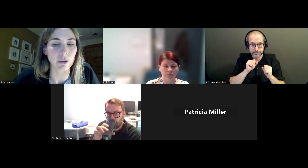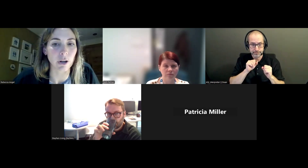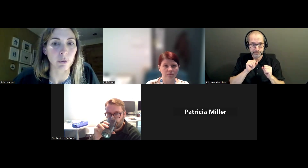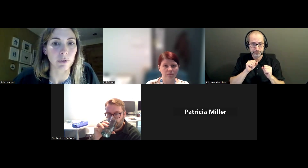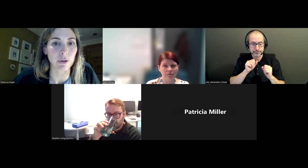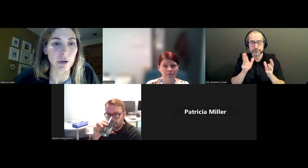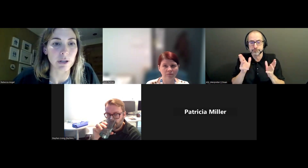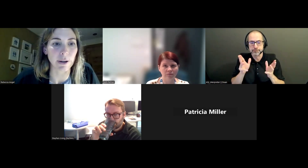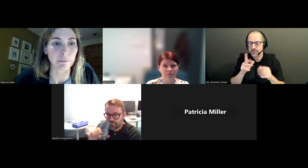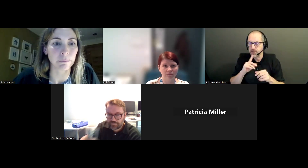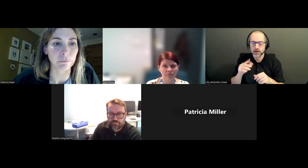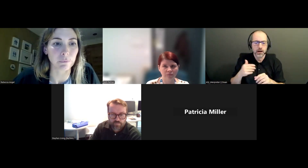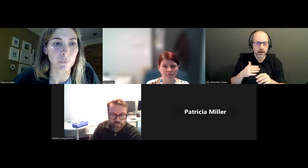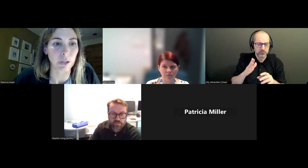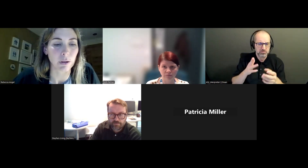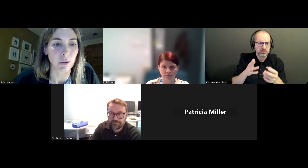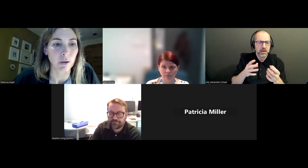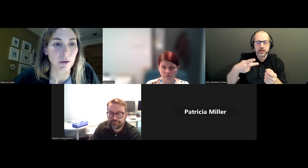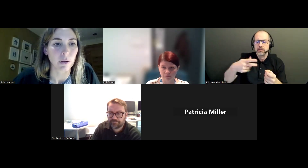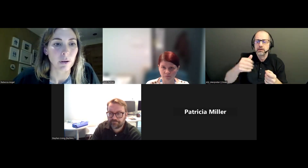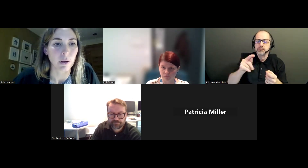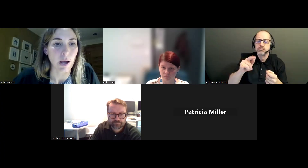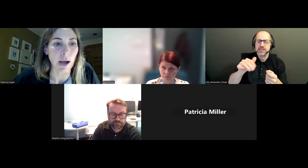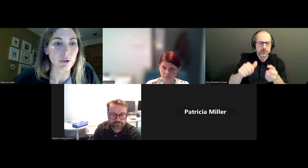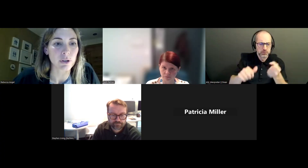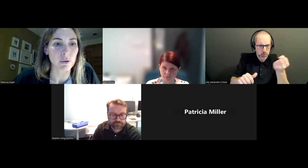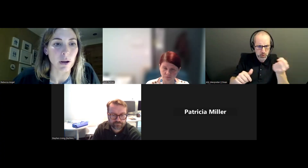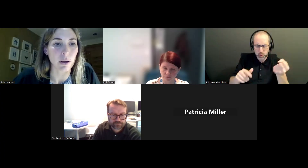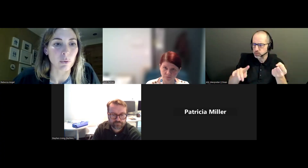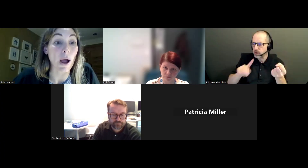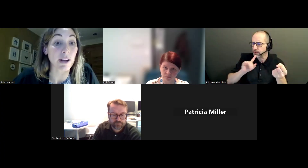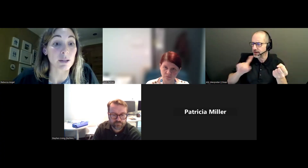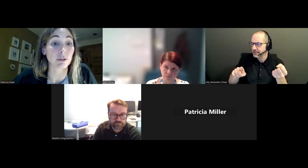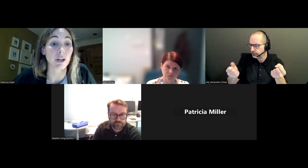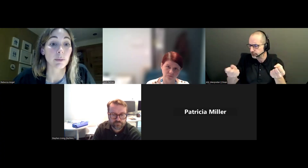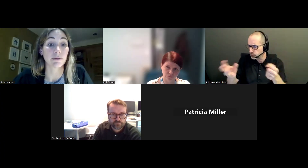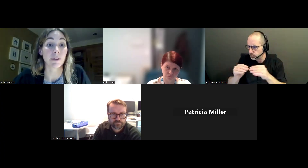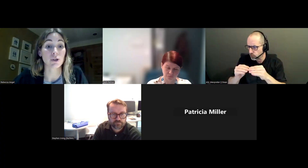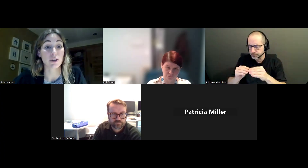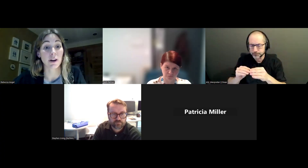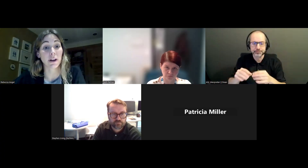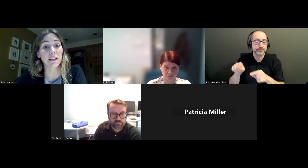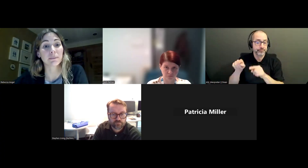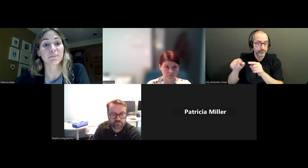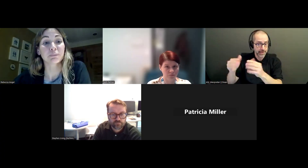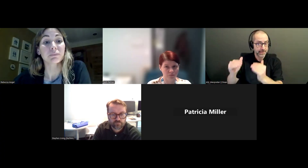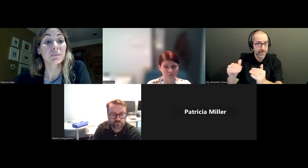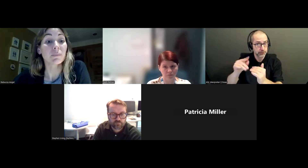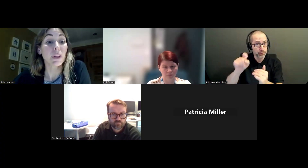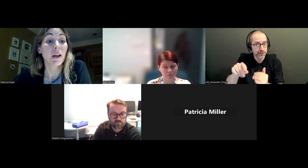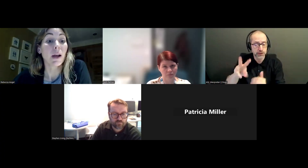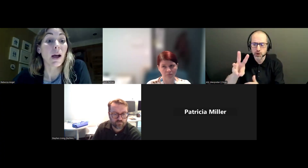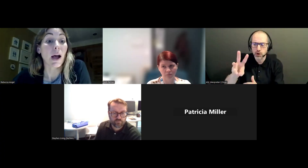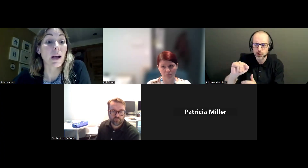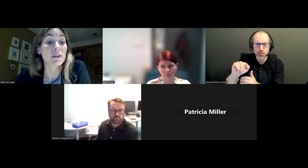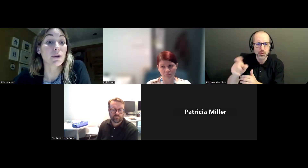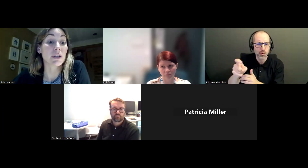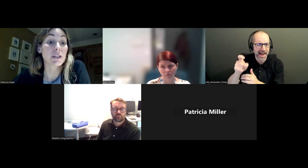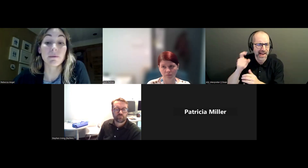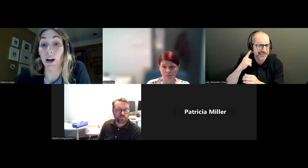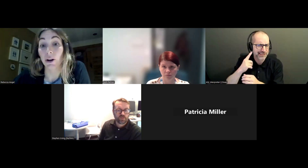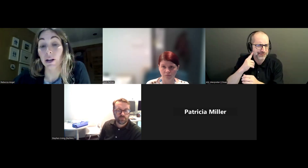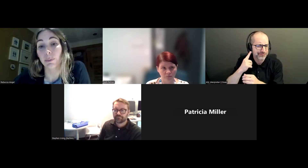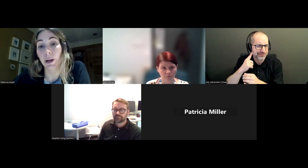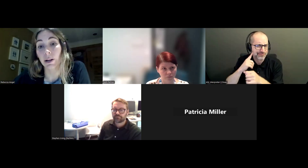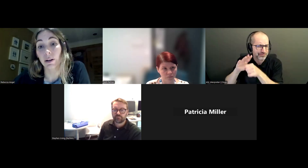I'll answer a couple in the meantime. How does wax buildup affect your hearing? So this